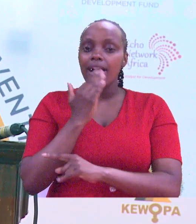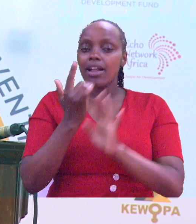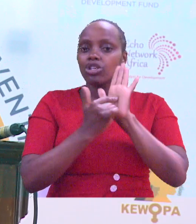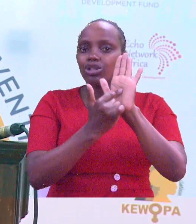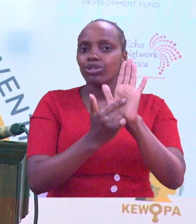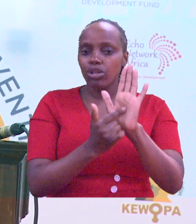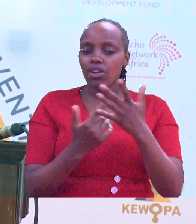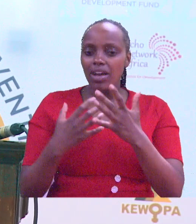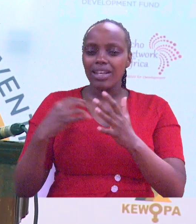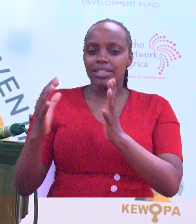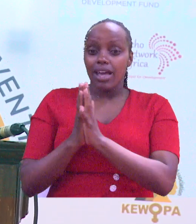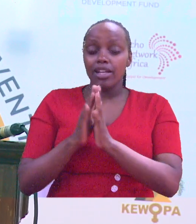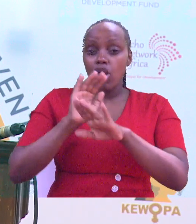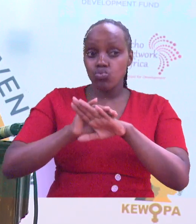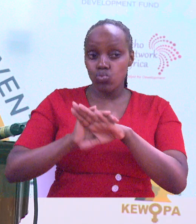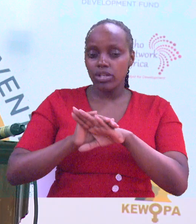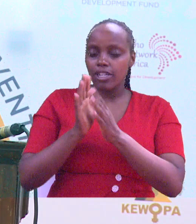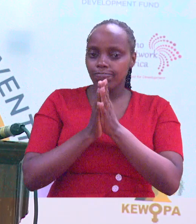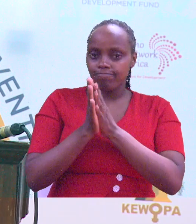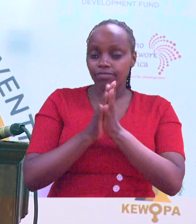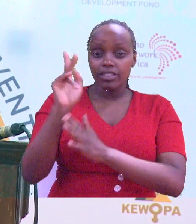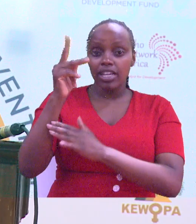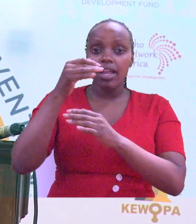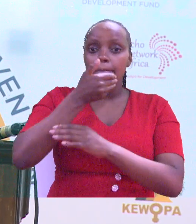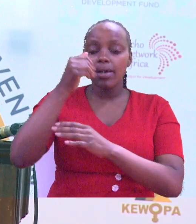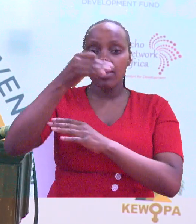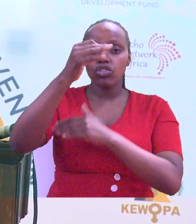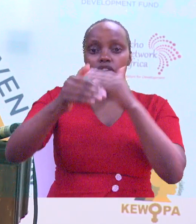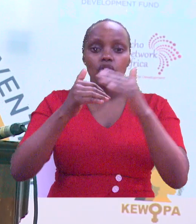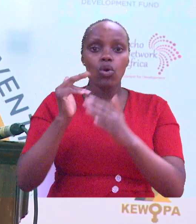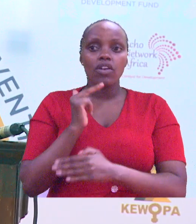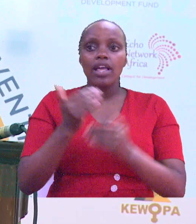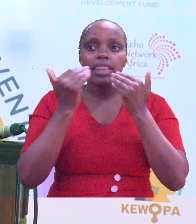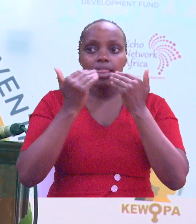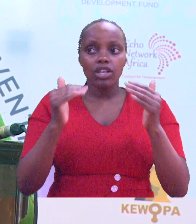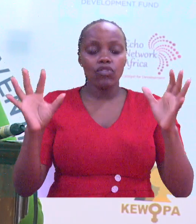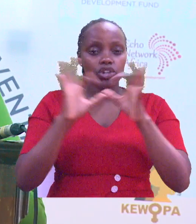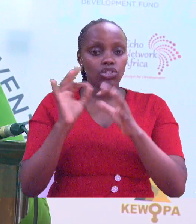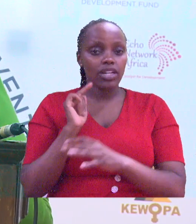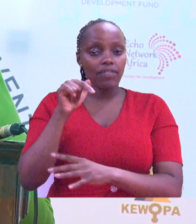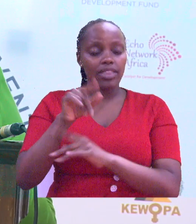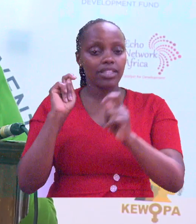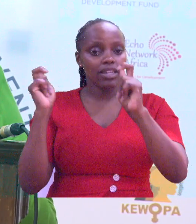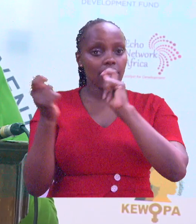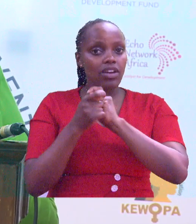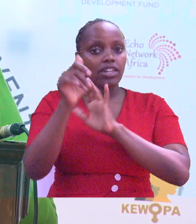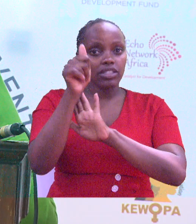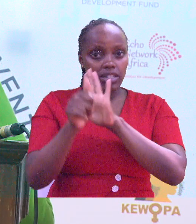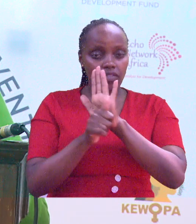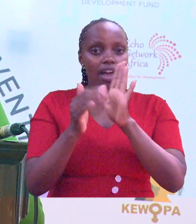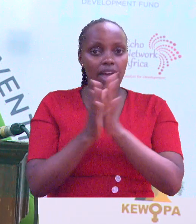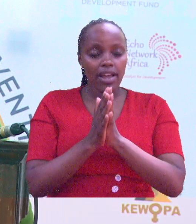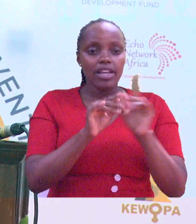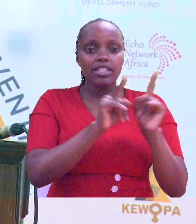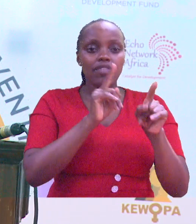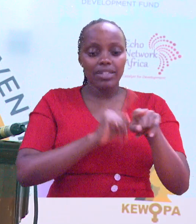richer and a more vibrant Kenya and a better future for all of us. Thank you for joining us in this transformative agenda, and may